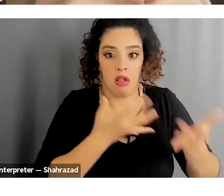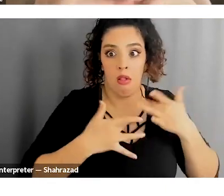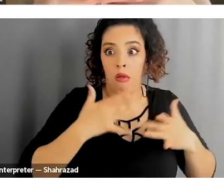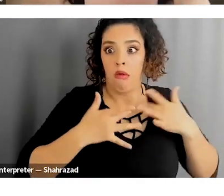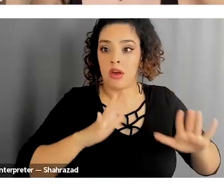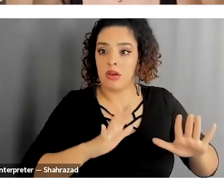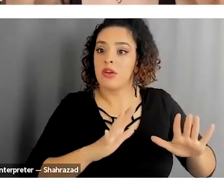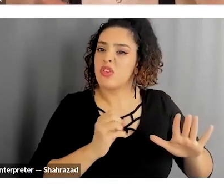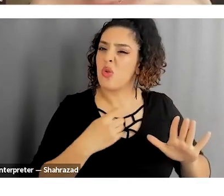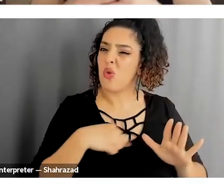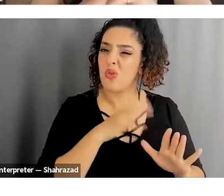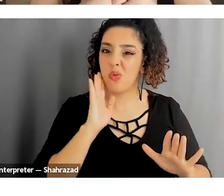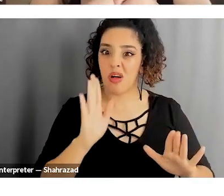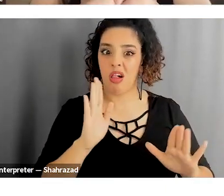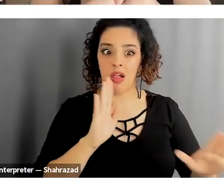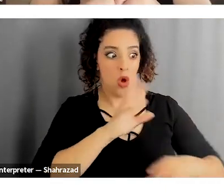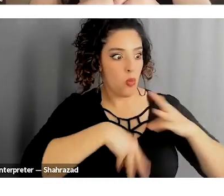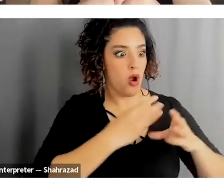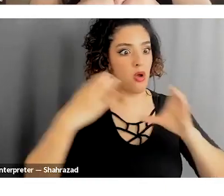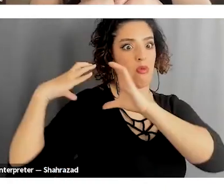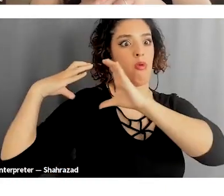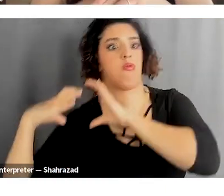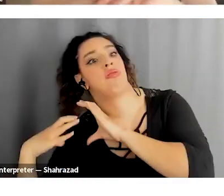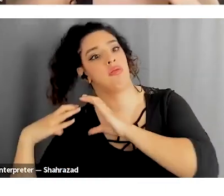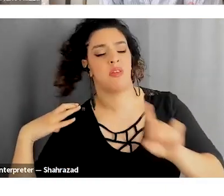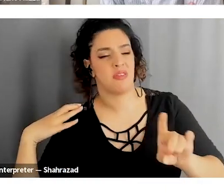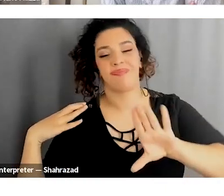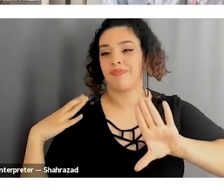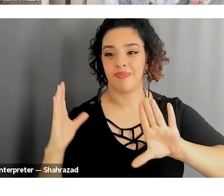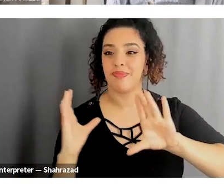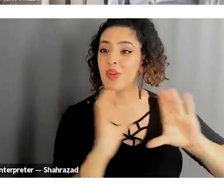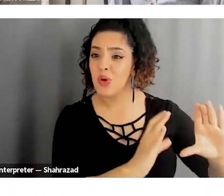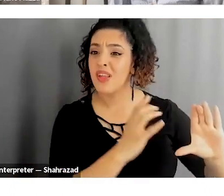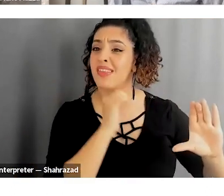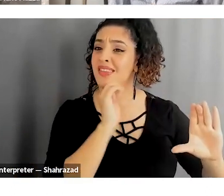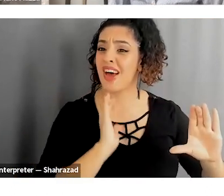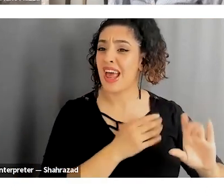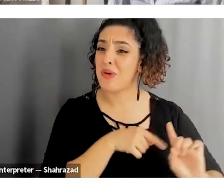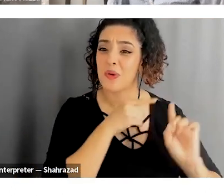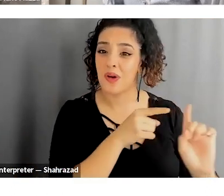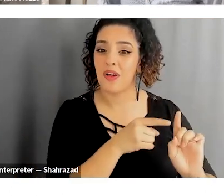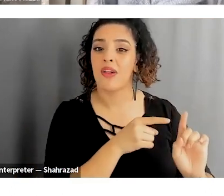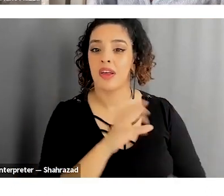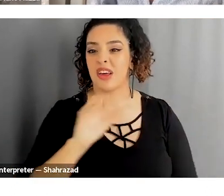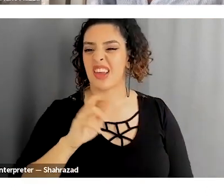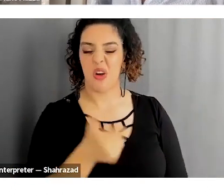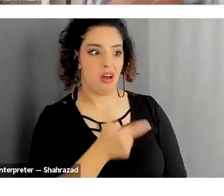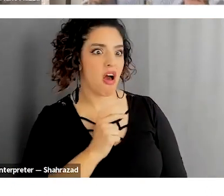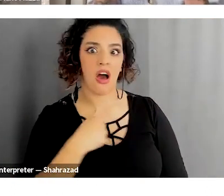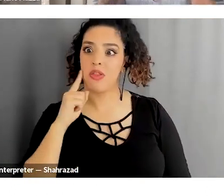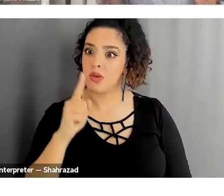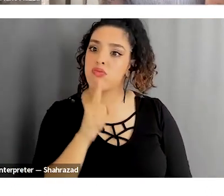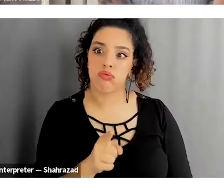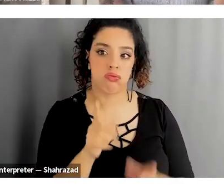Like definitely not at all the goal. Absolutely. And I think it's really important because I think,